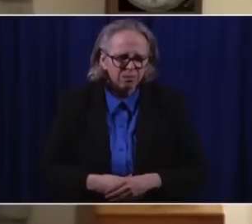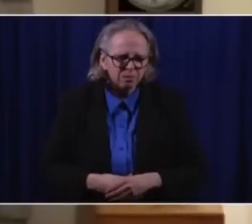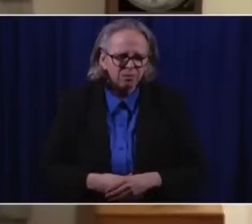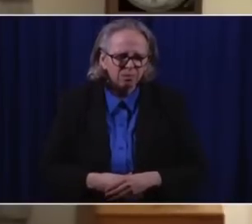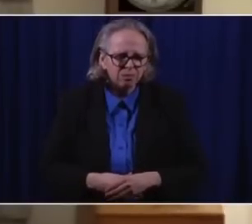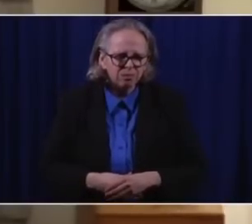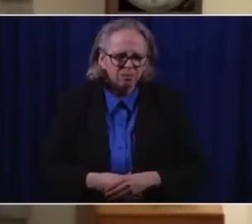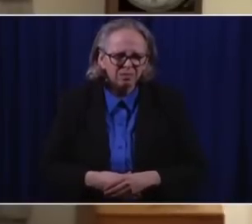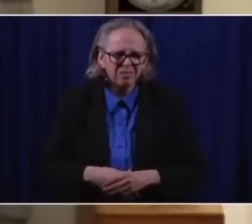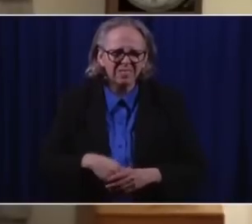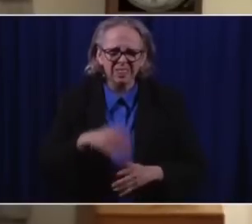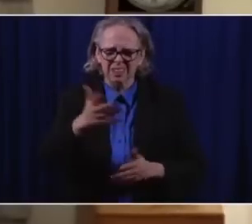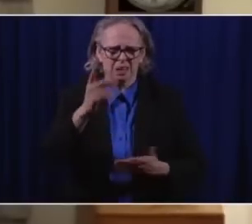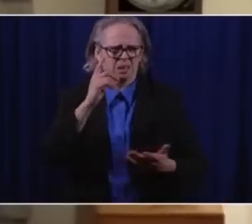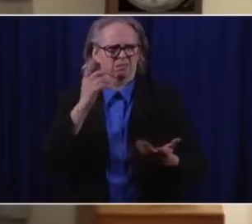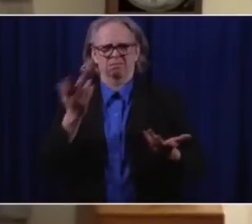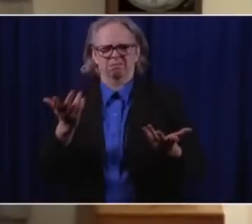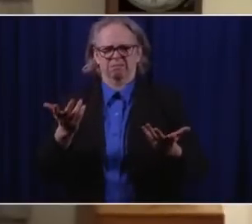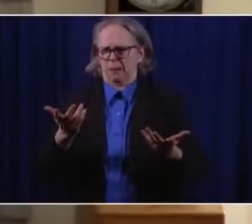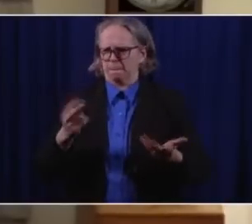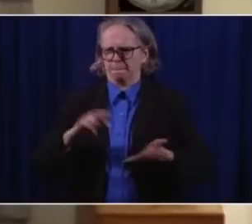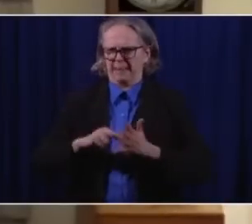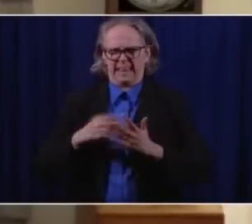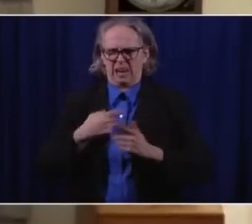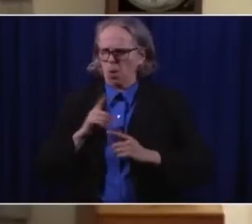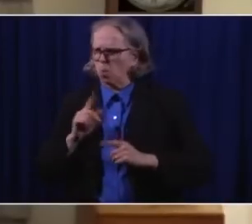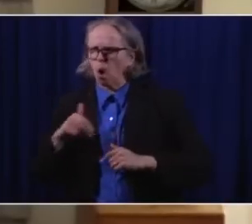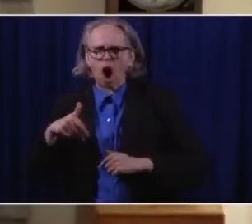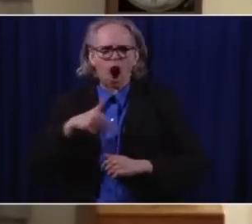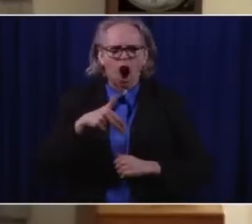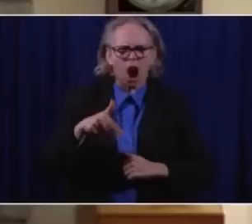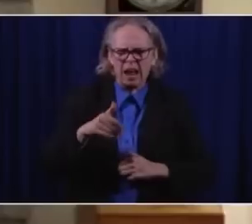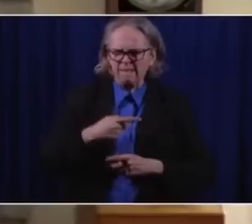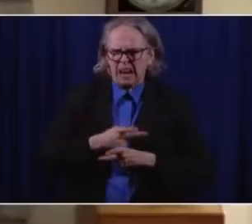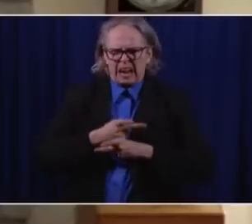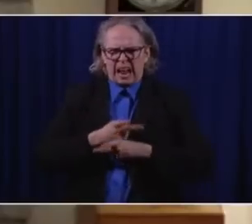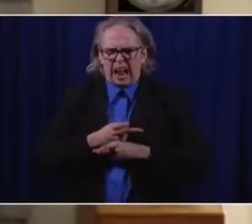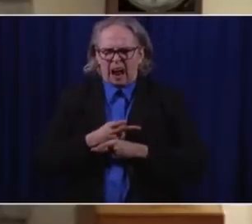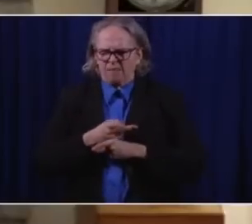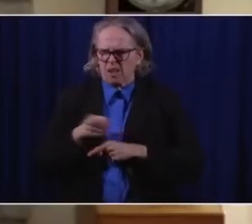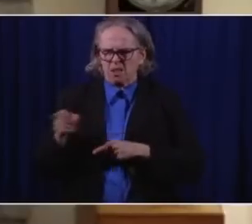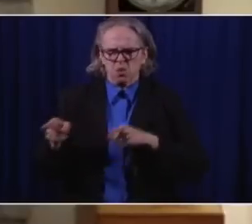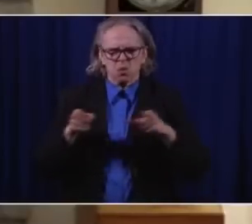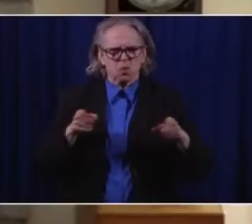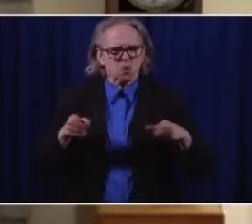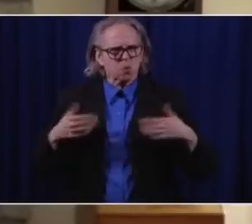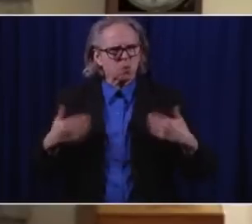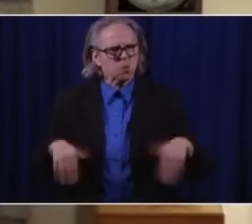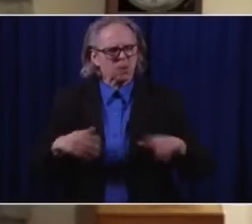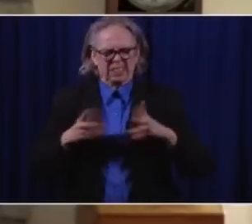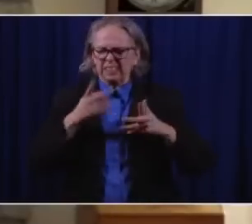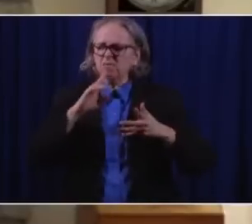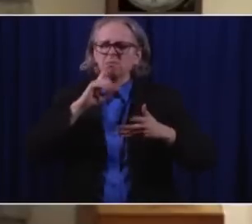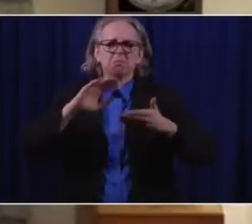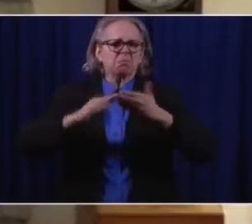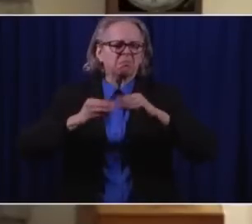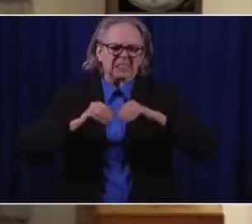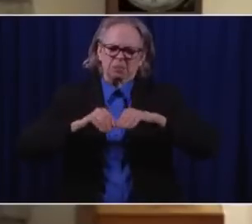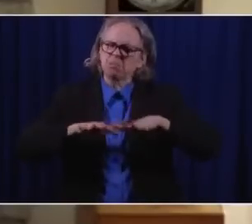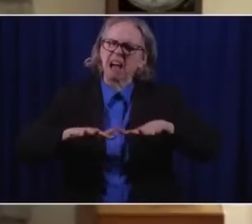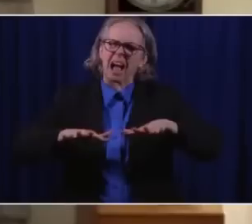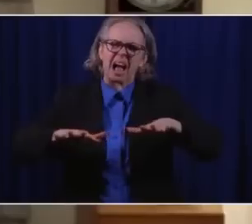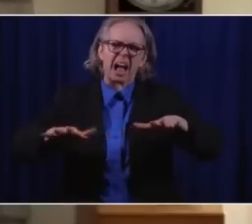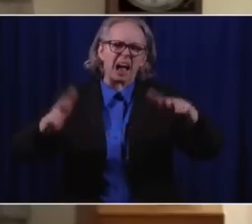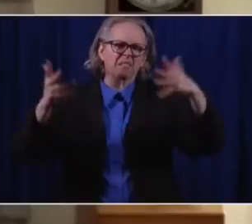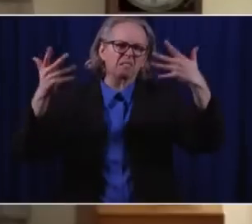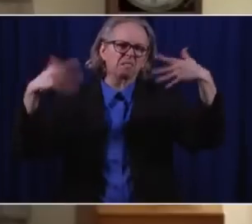to be, that gives us a pretty good indication that we have very, very great spread. And of course, that's just the